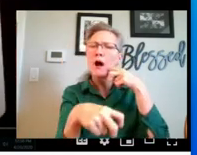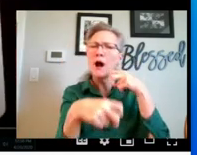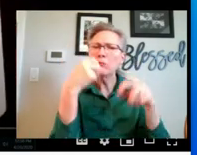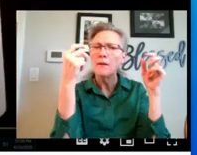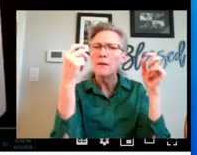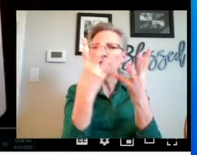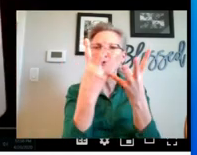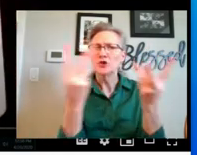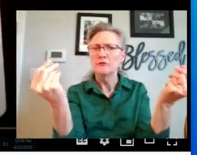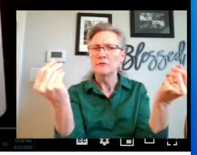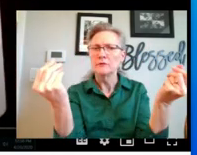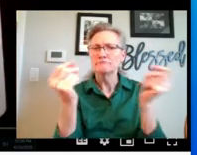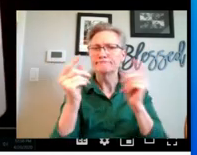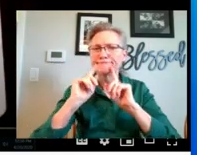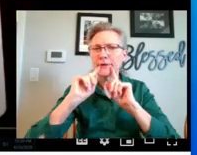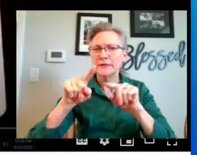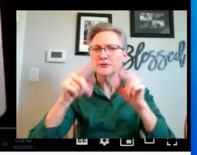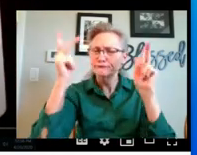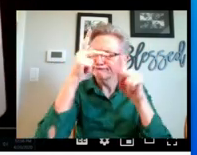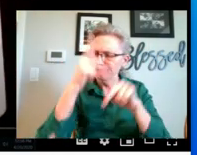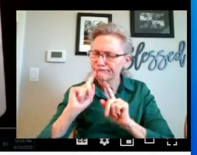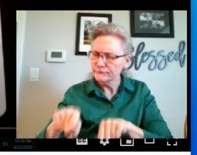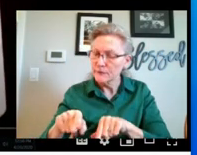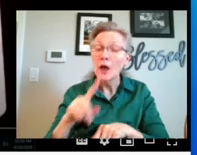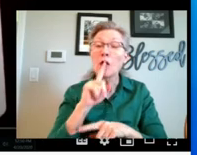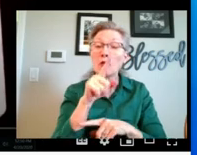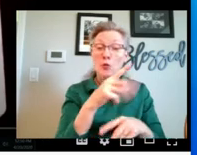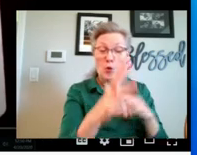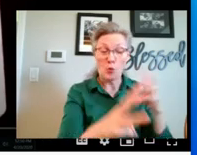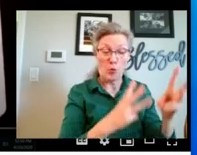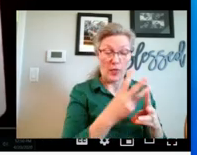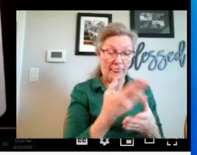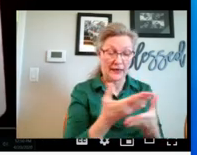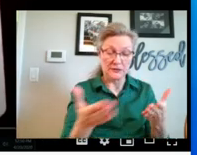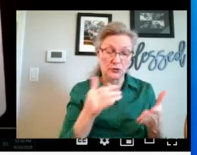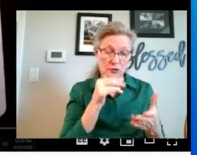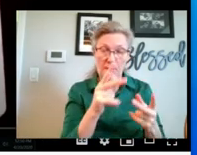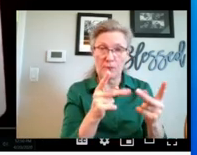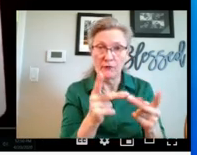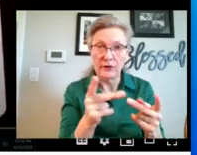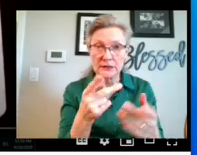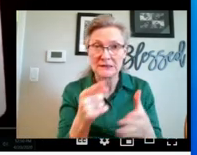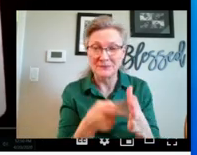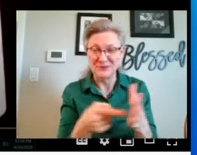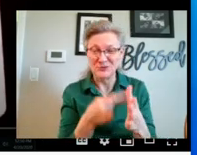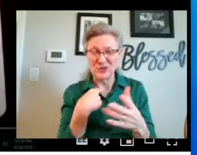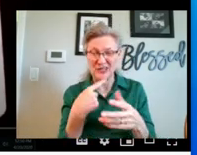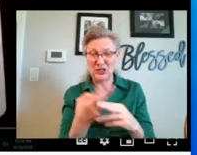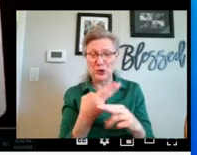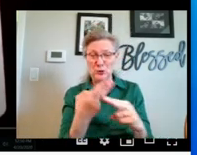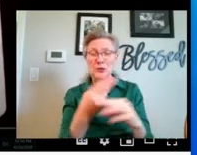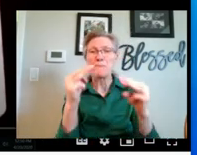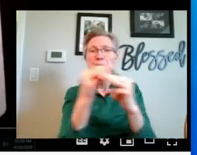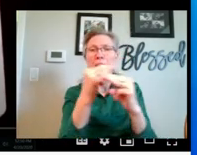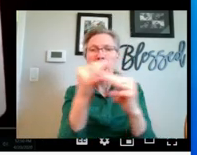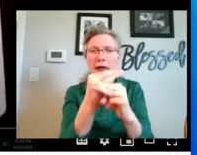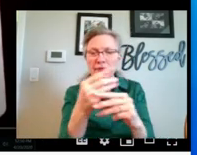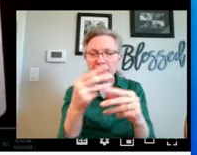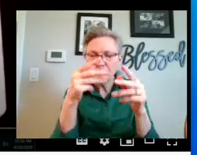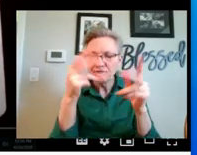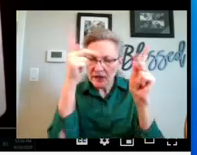real world, things aren't always perfect. And sometimes we're going to have to do some math involving area and perimeter in order